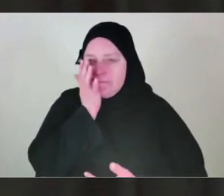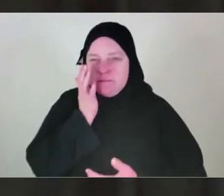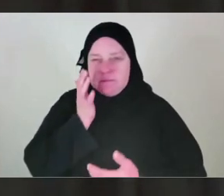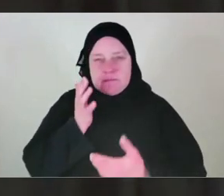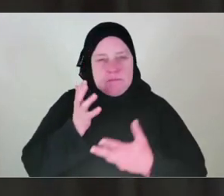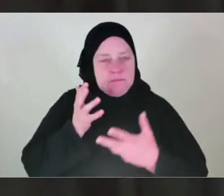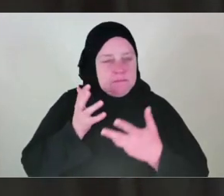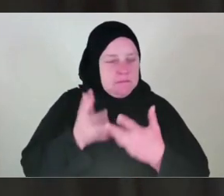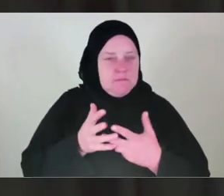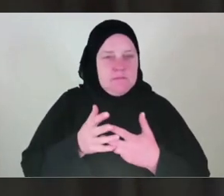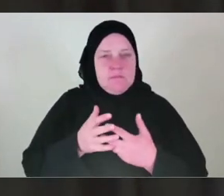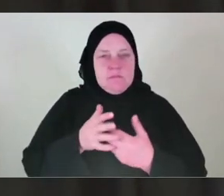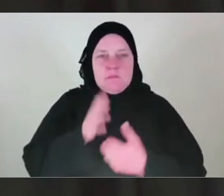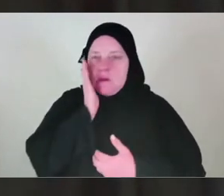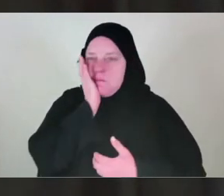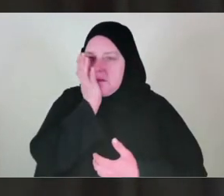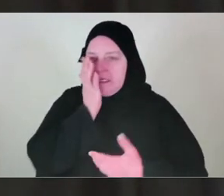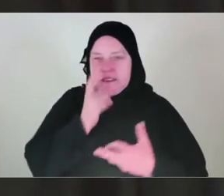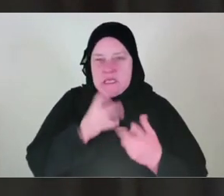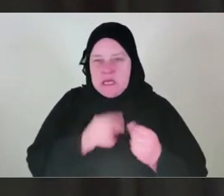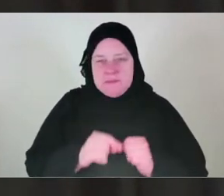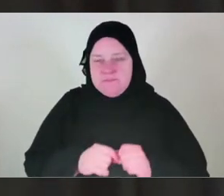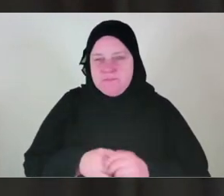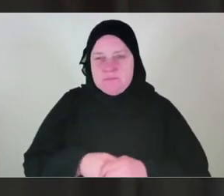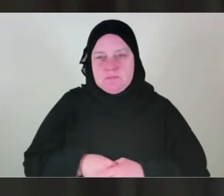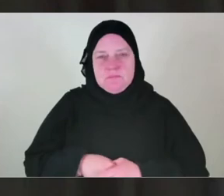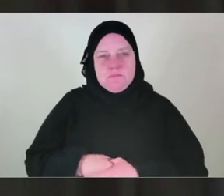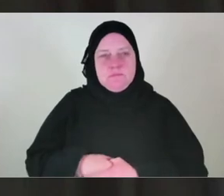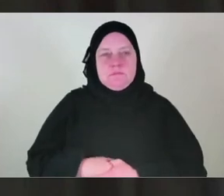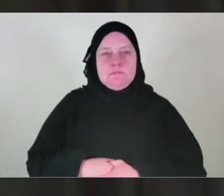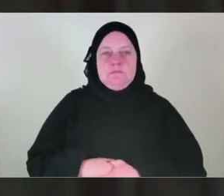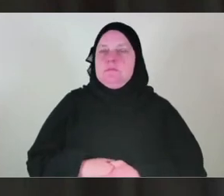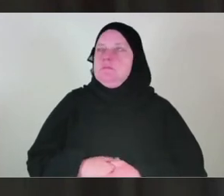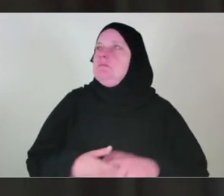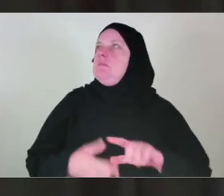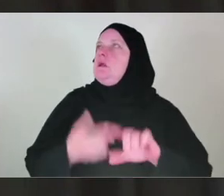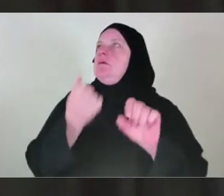always like to use contemporary examples. When someone comes up and says to me,